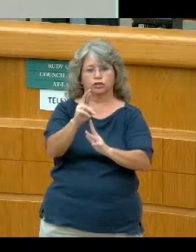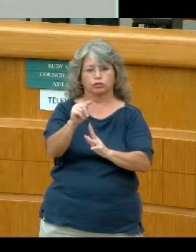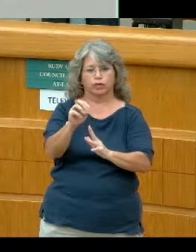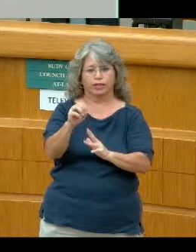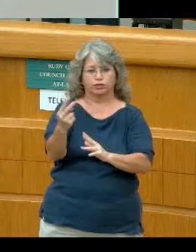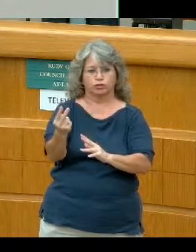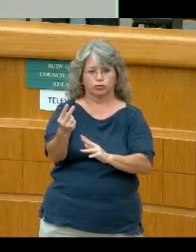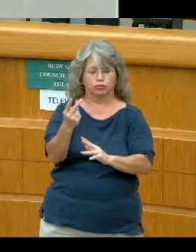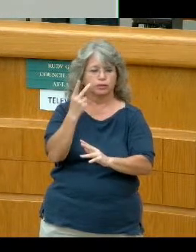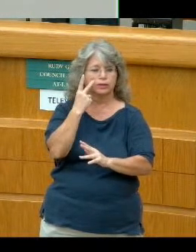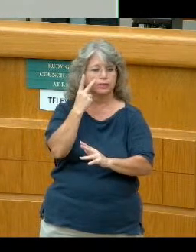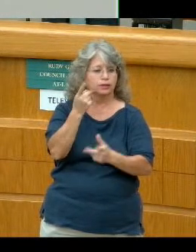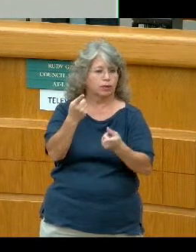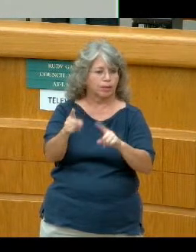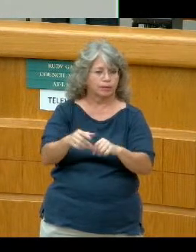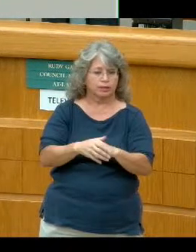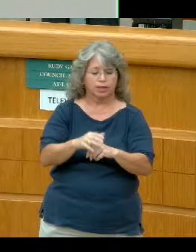happens.